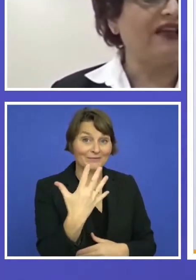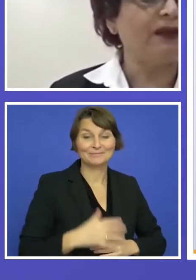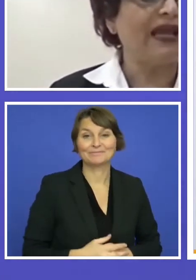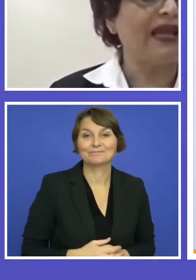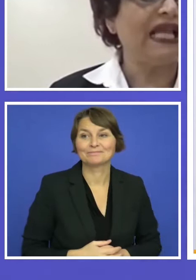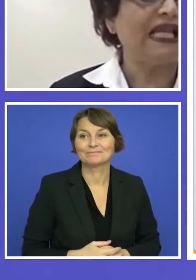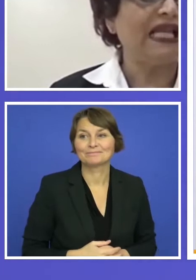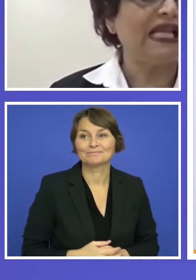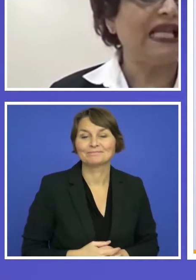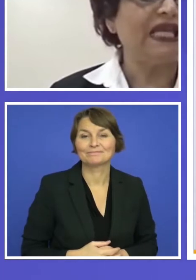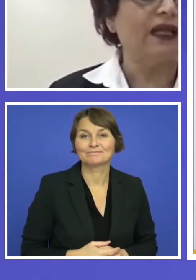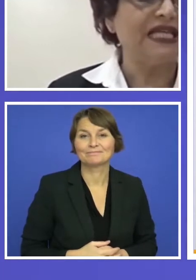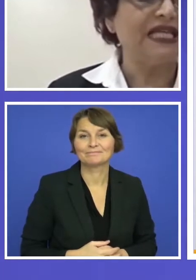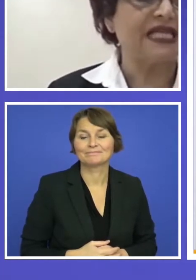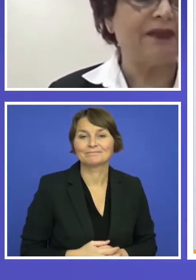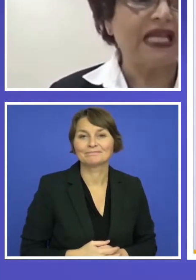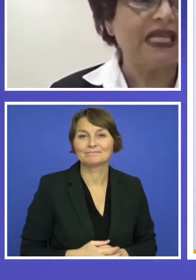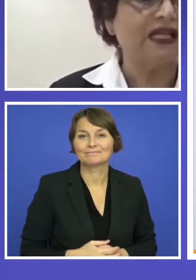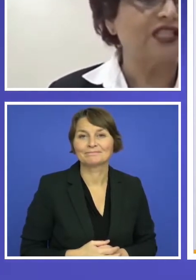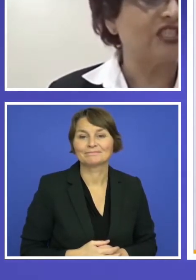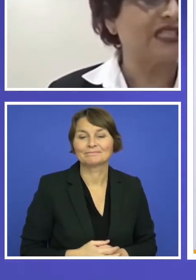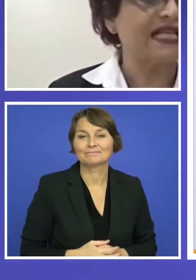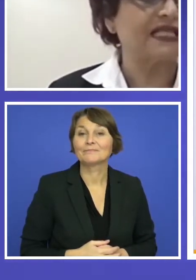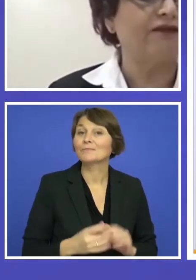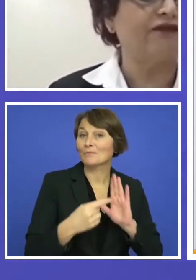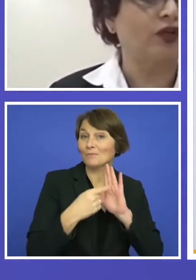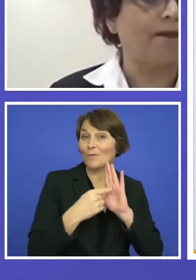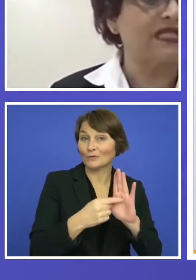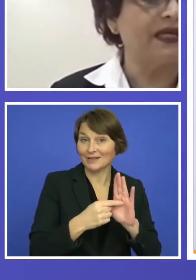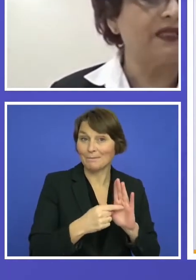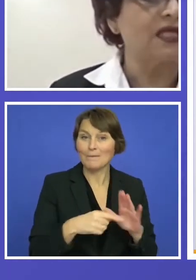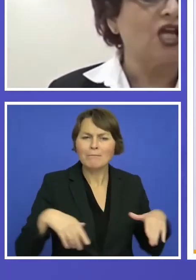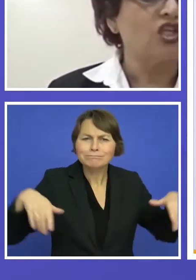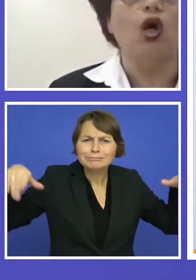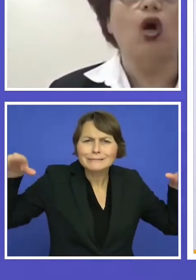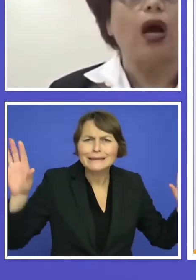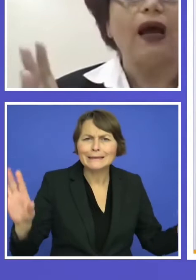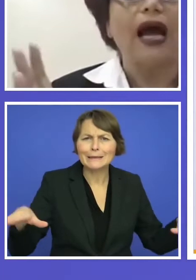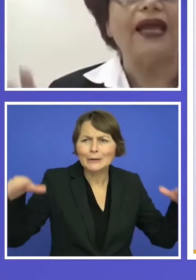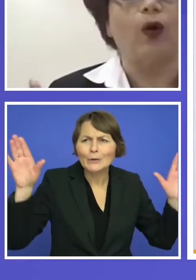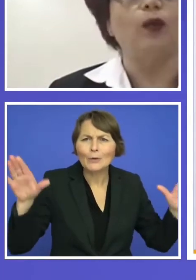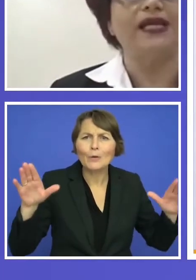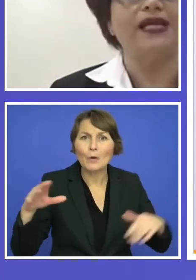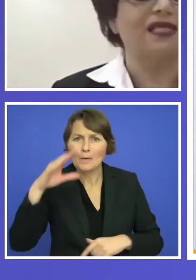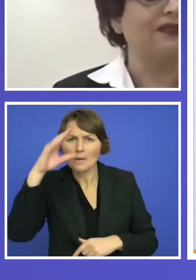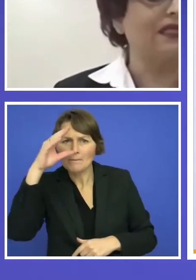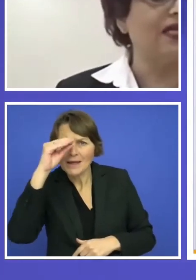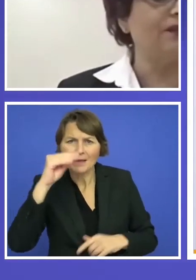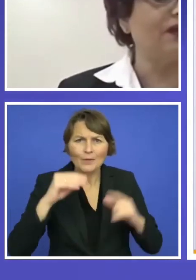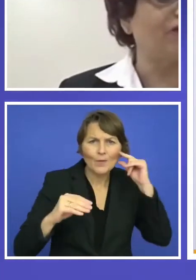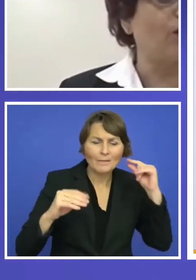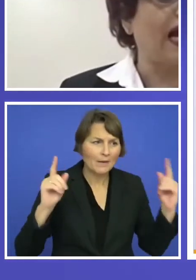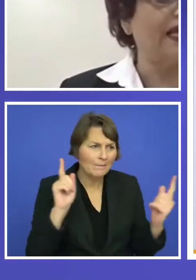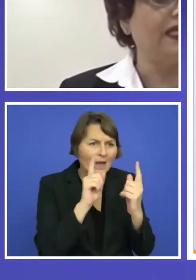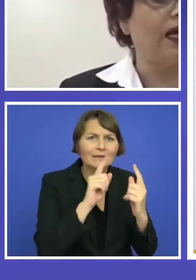So when a female eagle meets a male eagle, she tests him for commitment. So I always